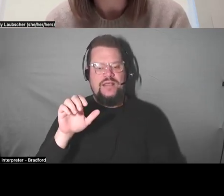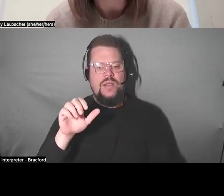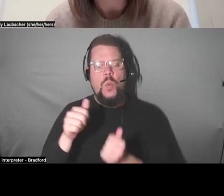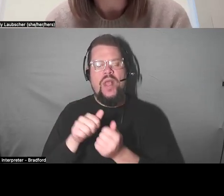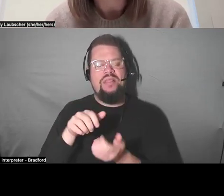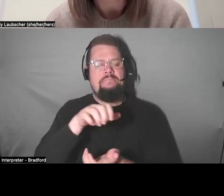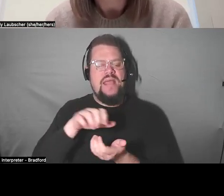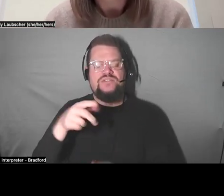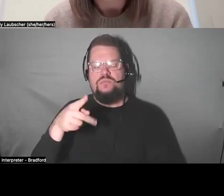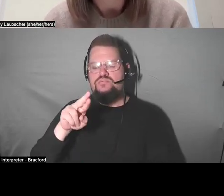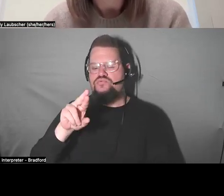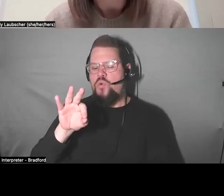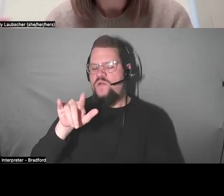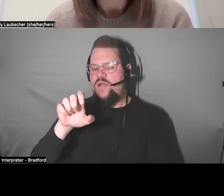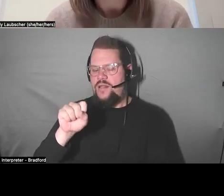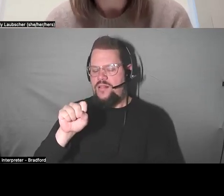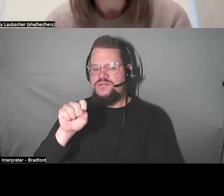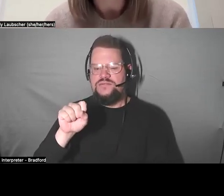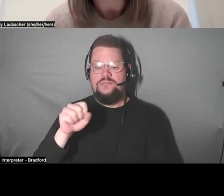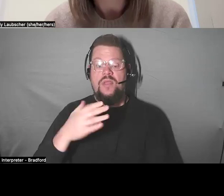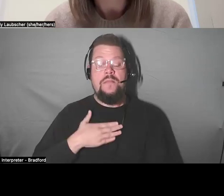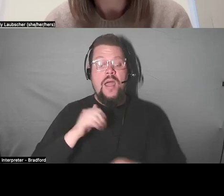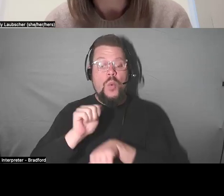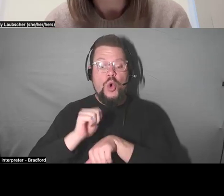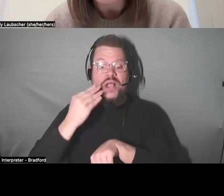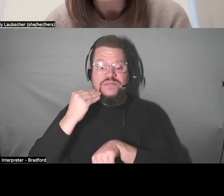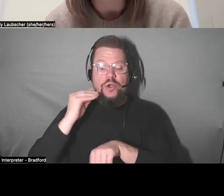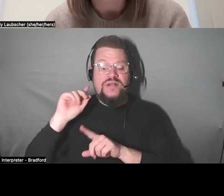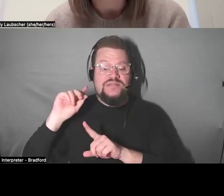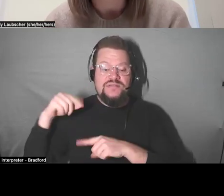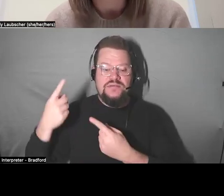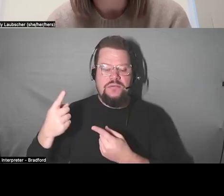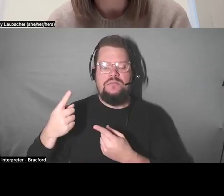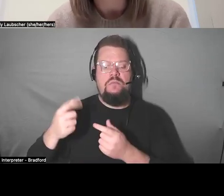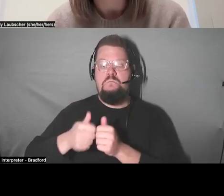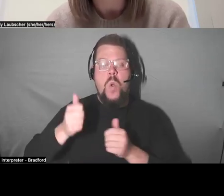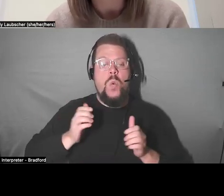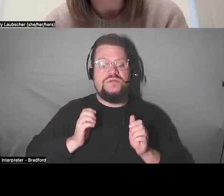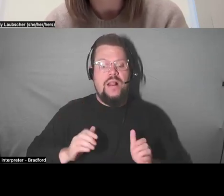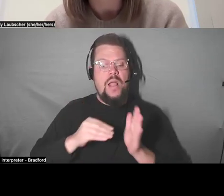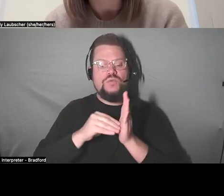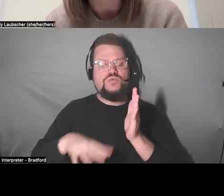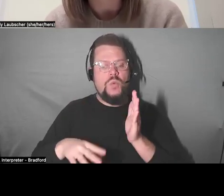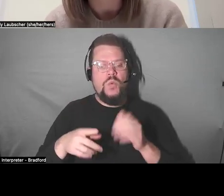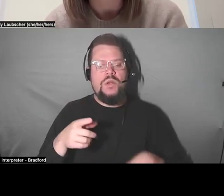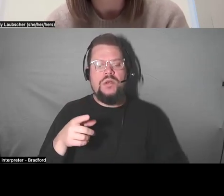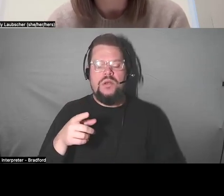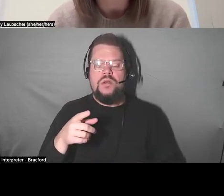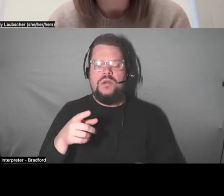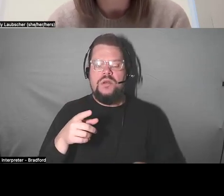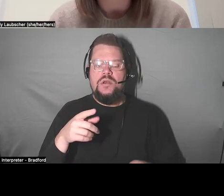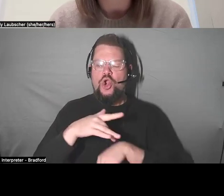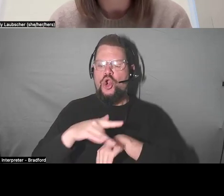profiles. Across all of my work experiences, many of my clients and students were in the early stages of